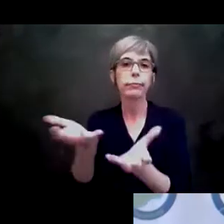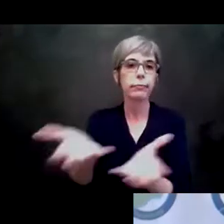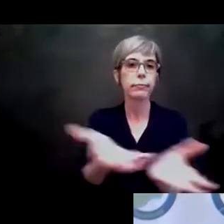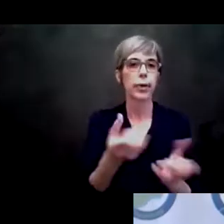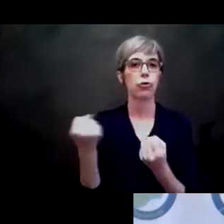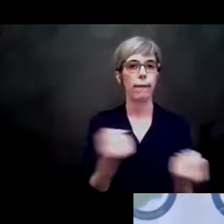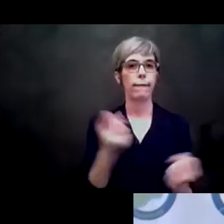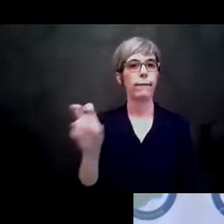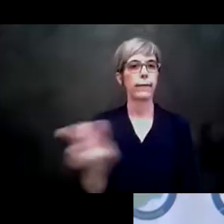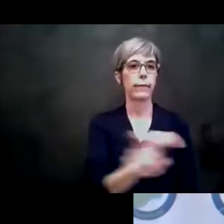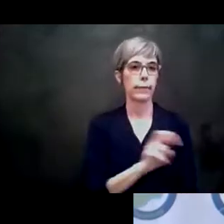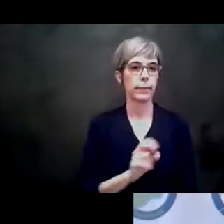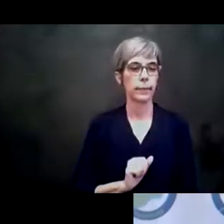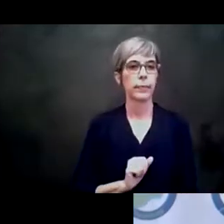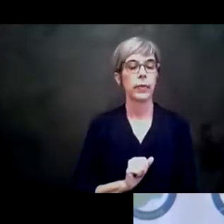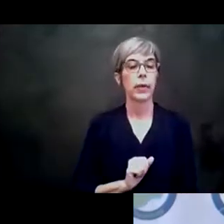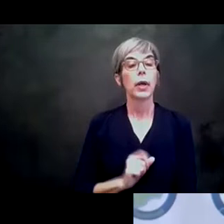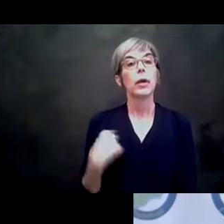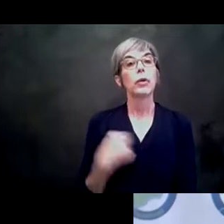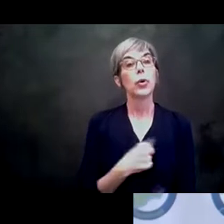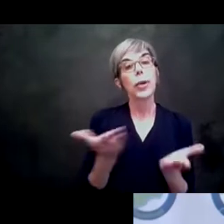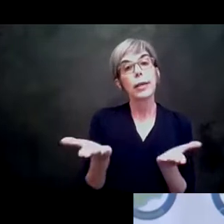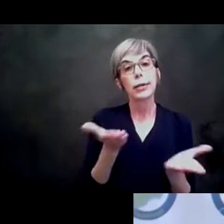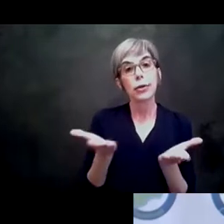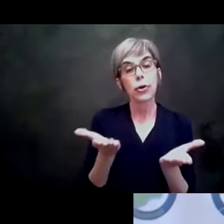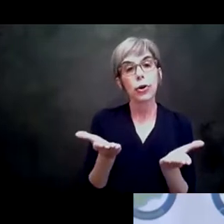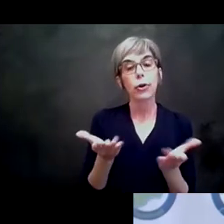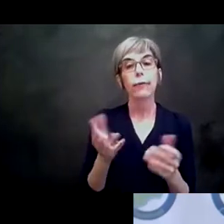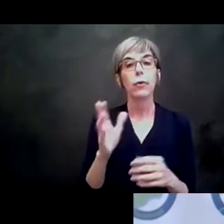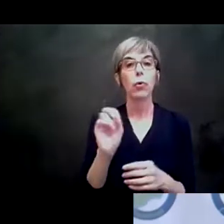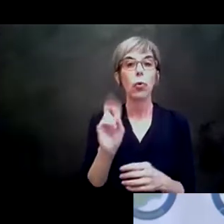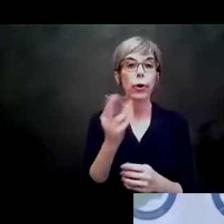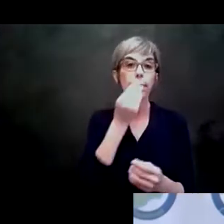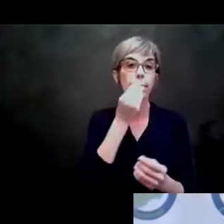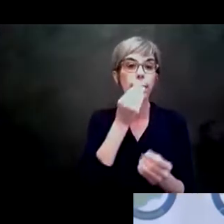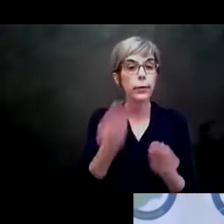We serve and we're feeding in cooperation with